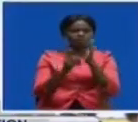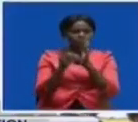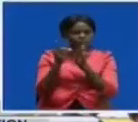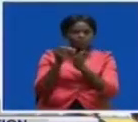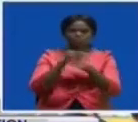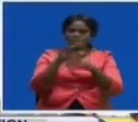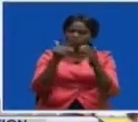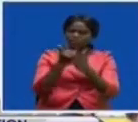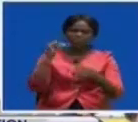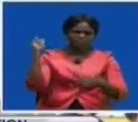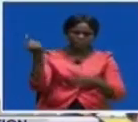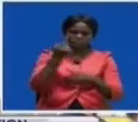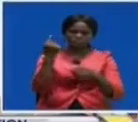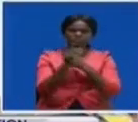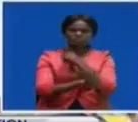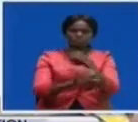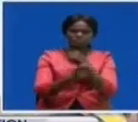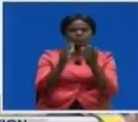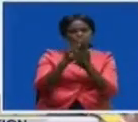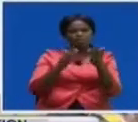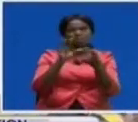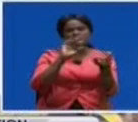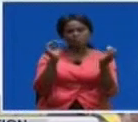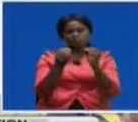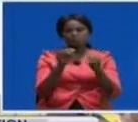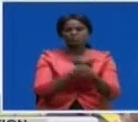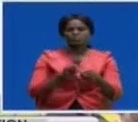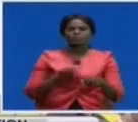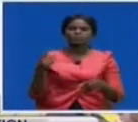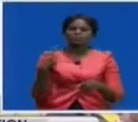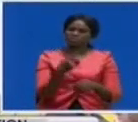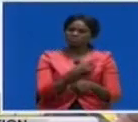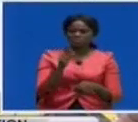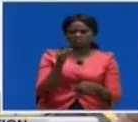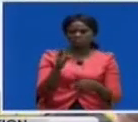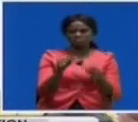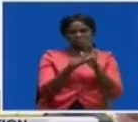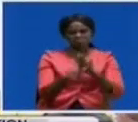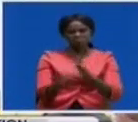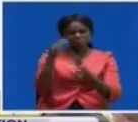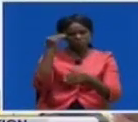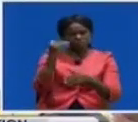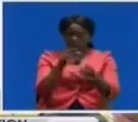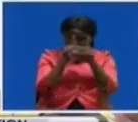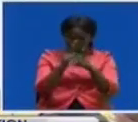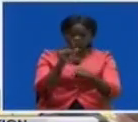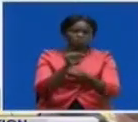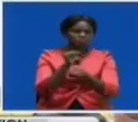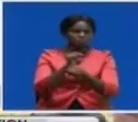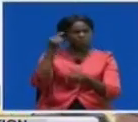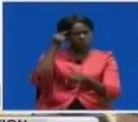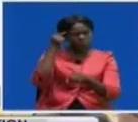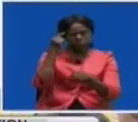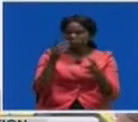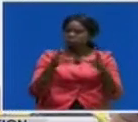of the country is being hampered by some opposition members of parliament that choose not to work with his government.